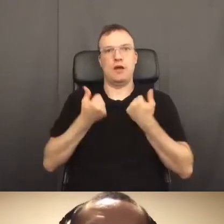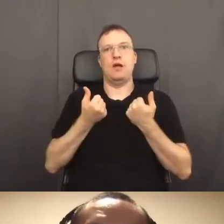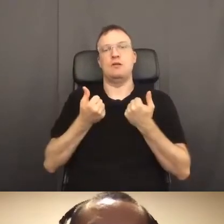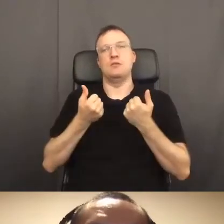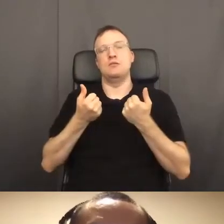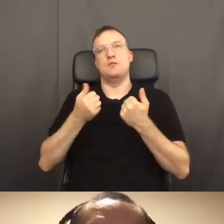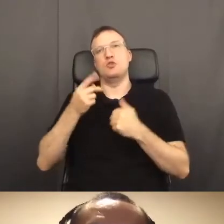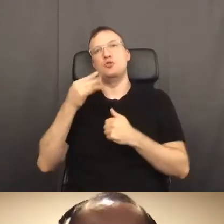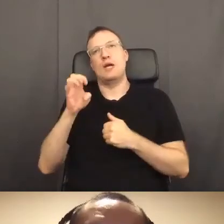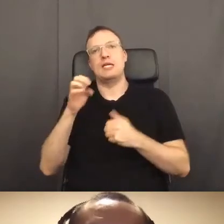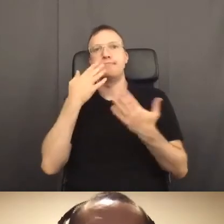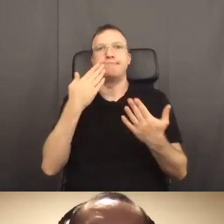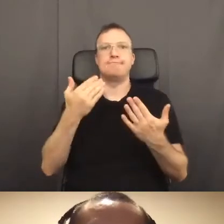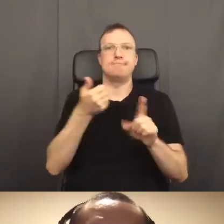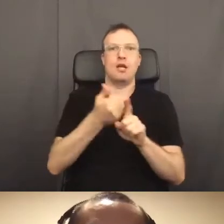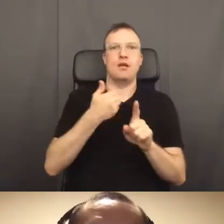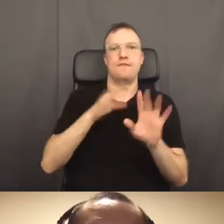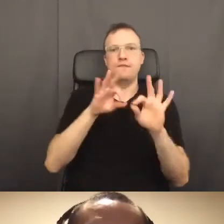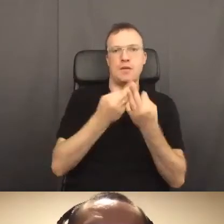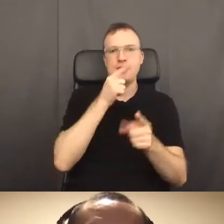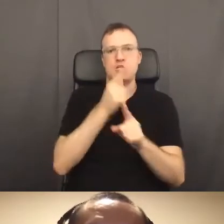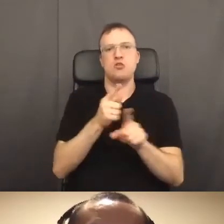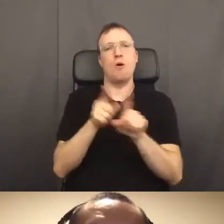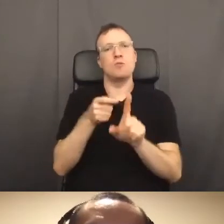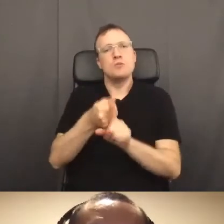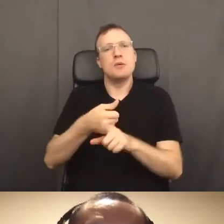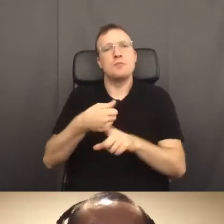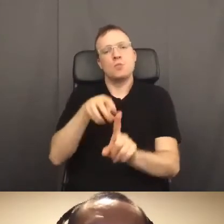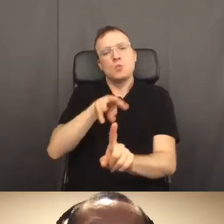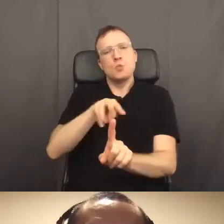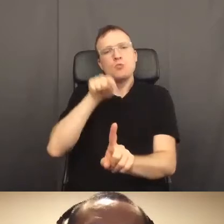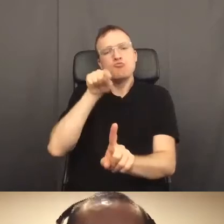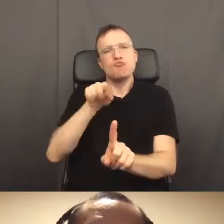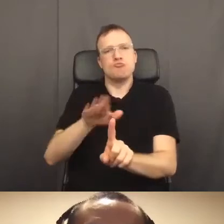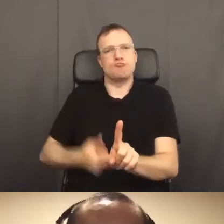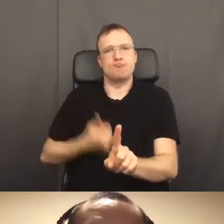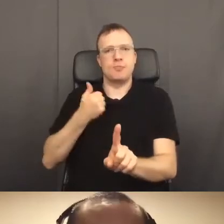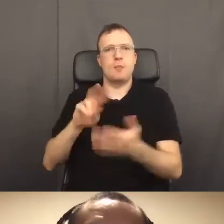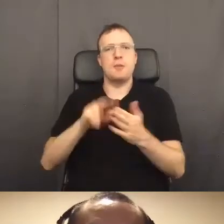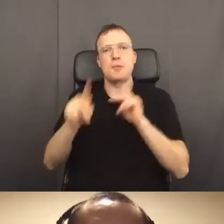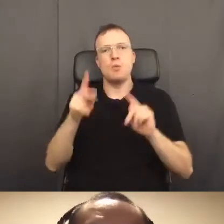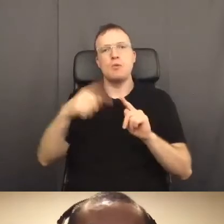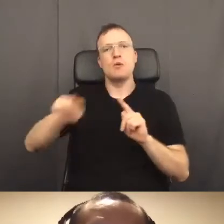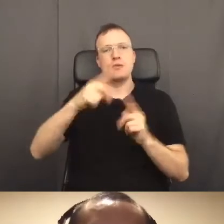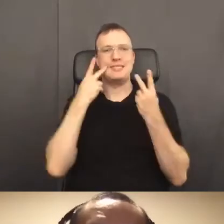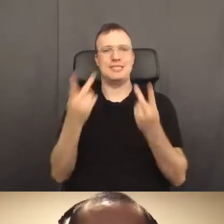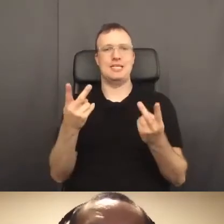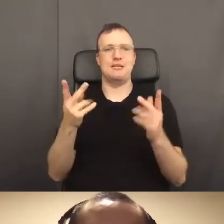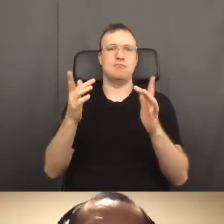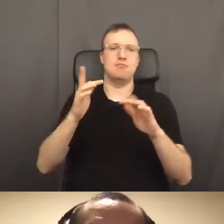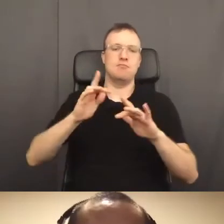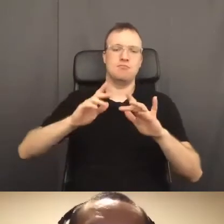sister, and as well that you made this film so that people can see what resilience is and